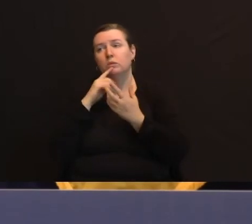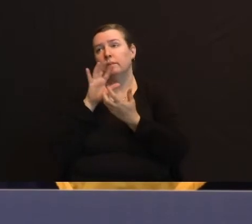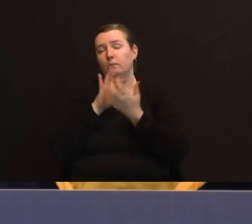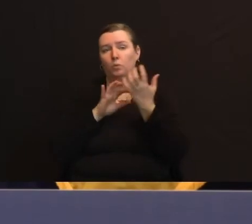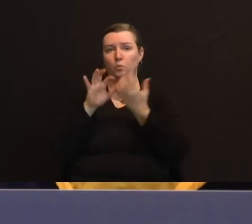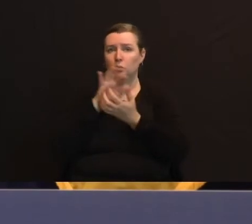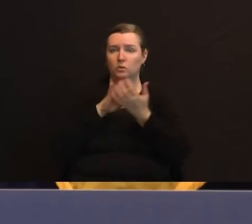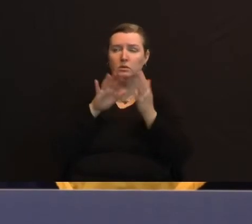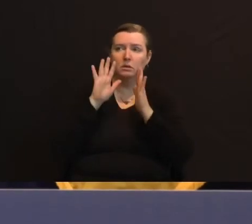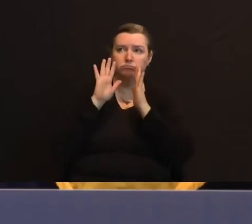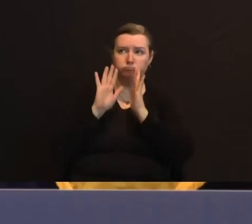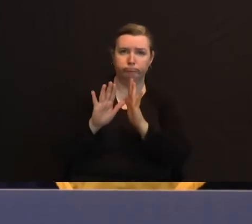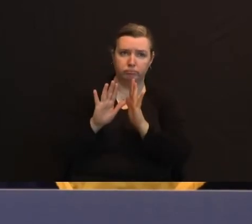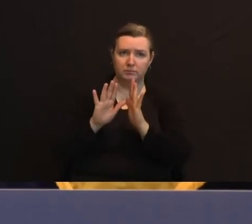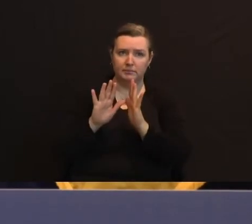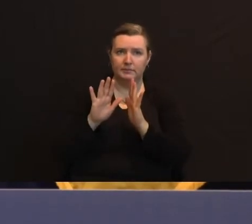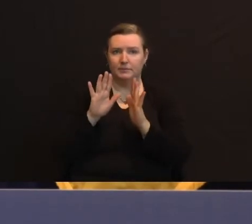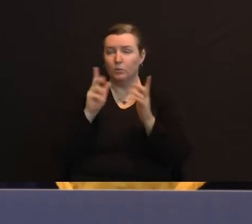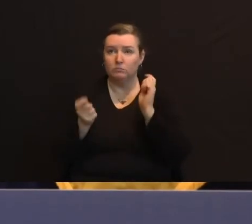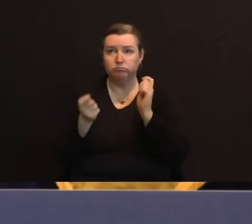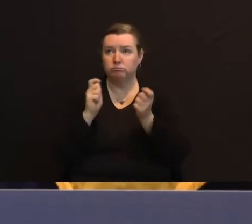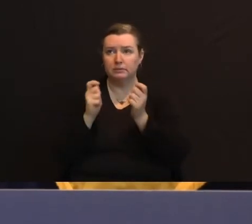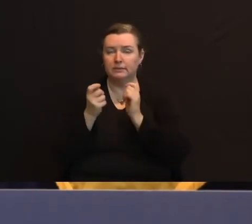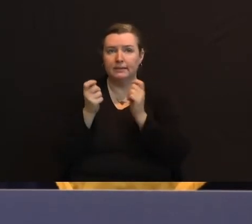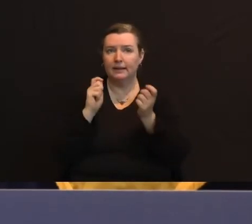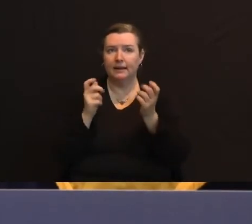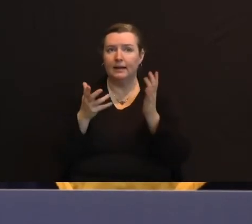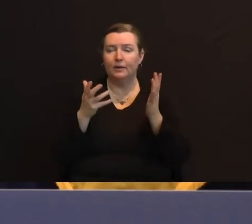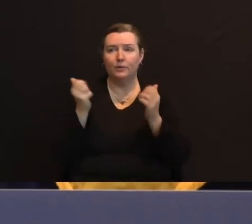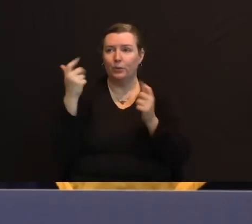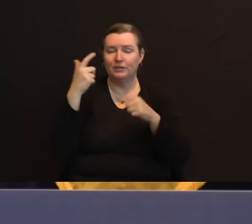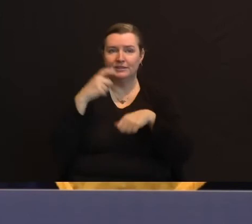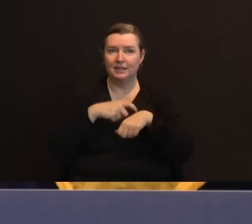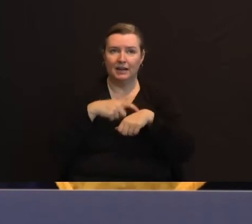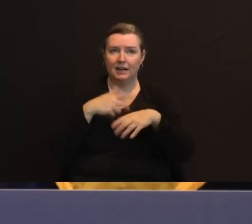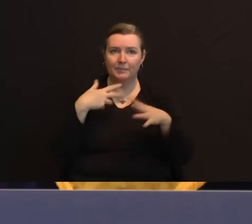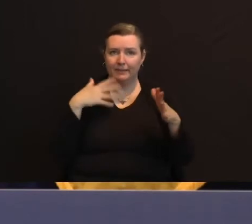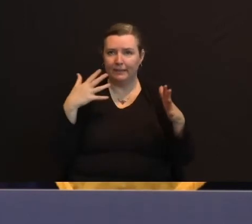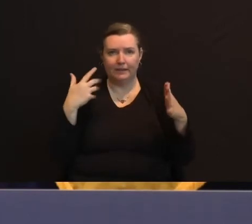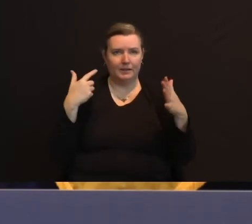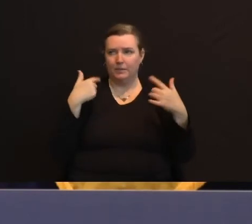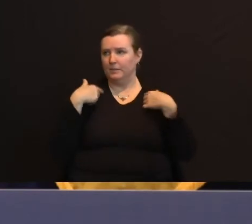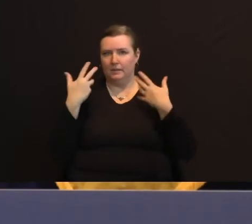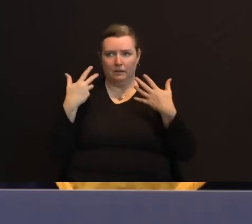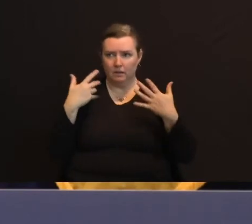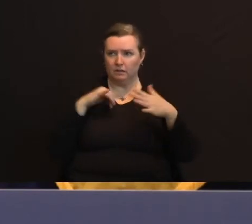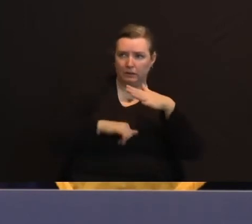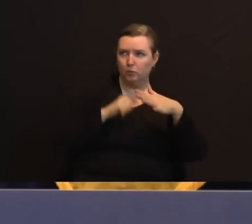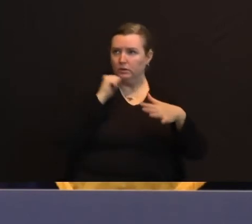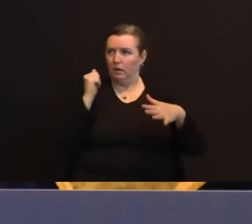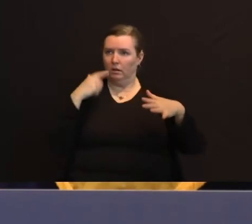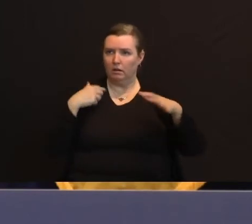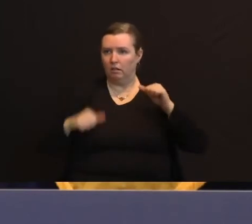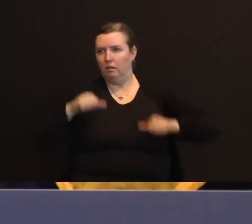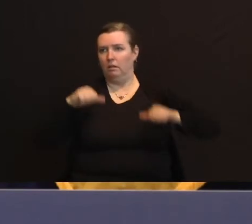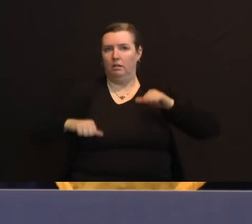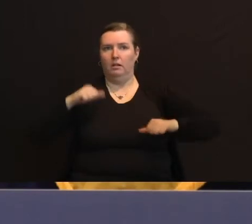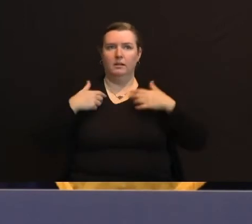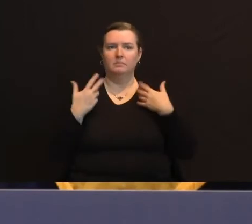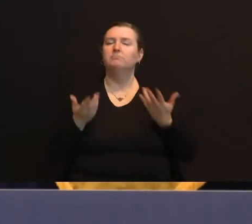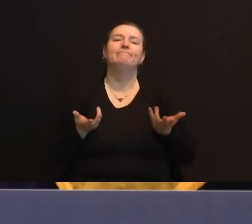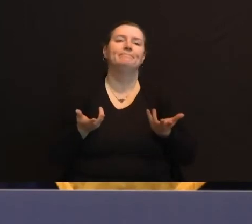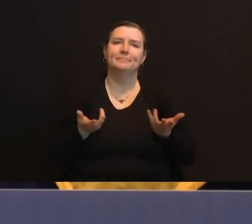being caused by constantly changing the metrics by which you expect people coming into the state to quarantine? Ocean Medical